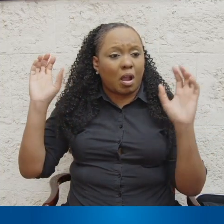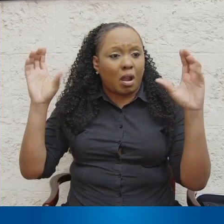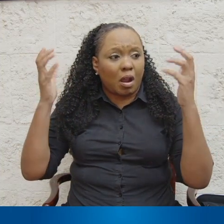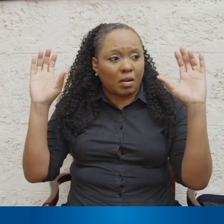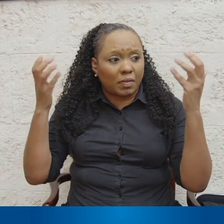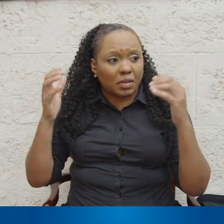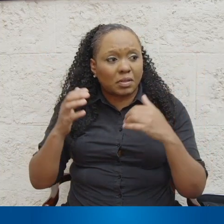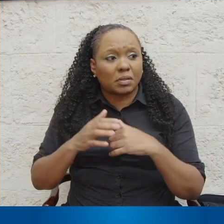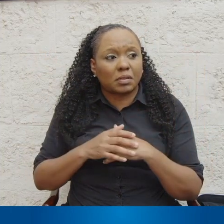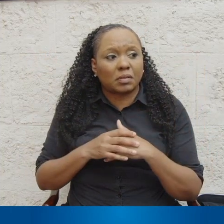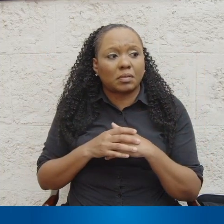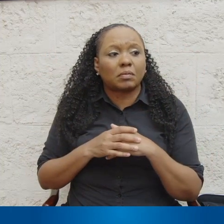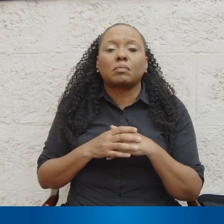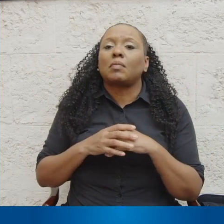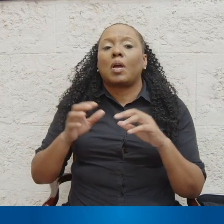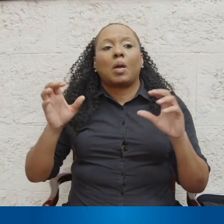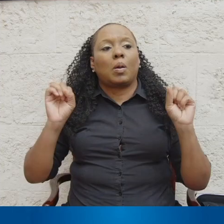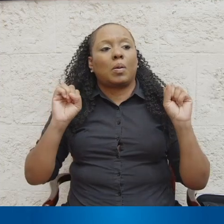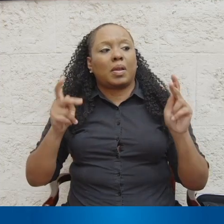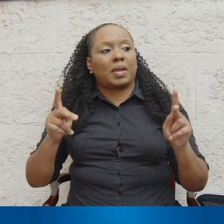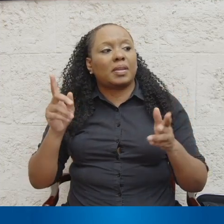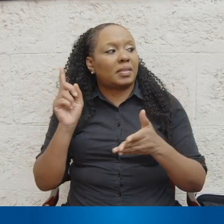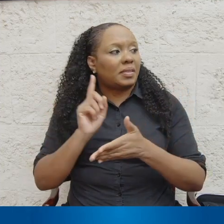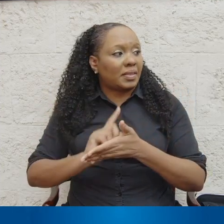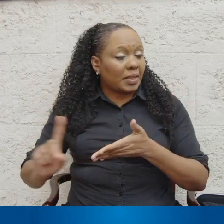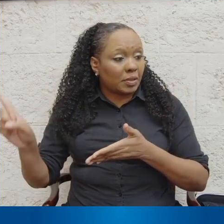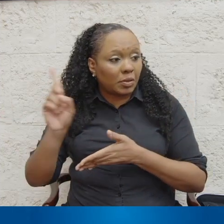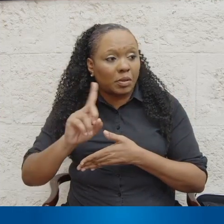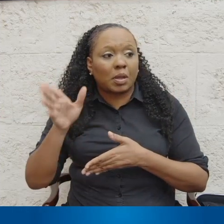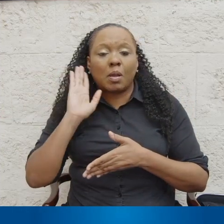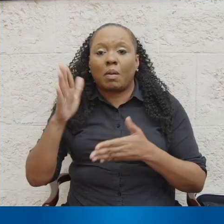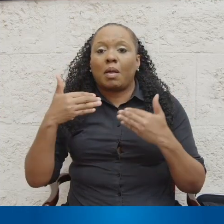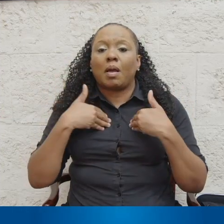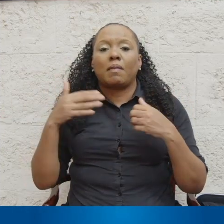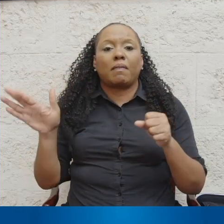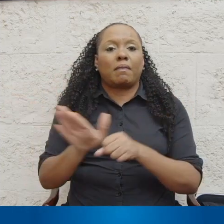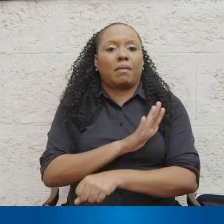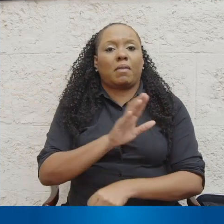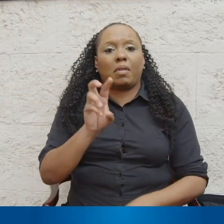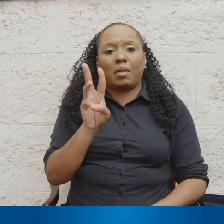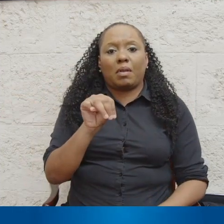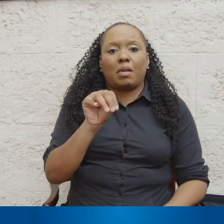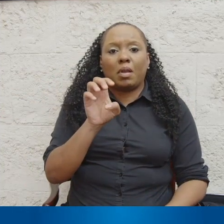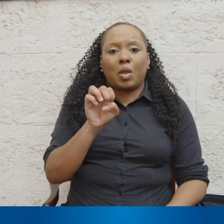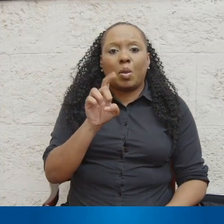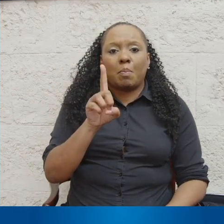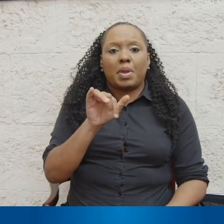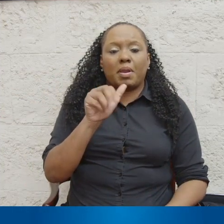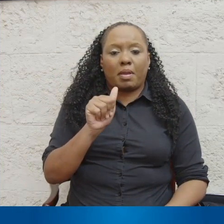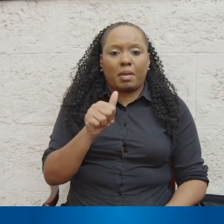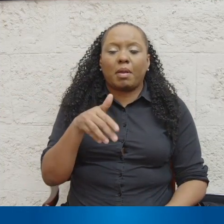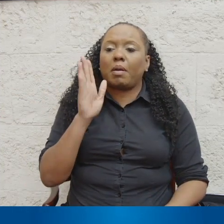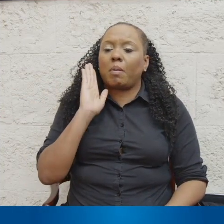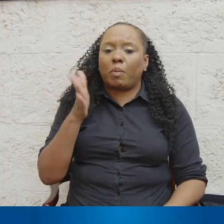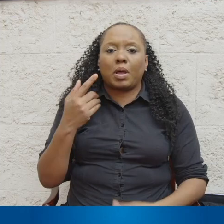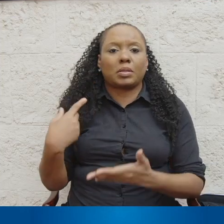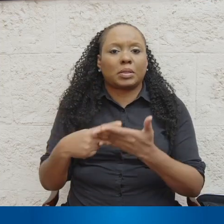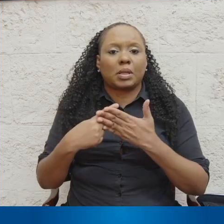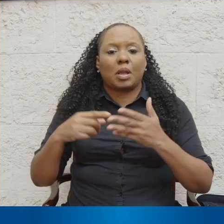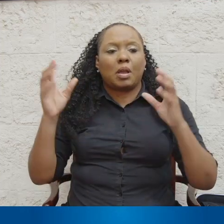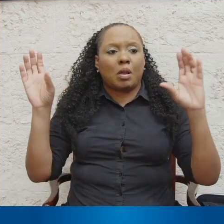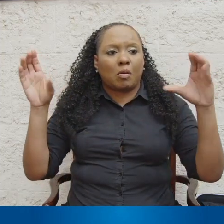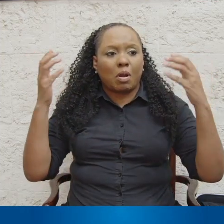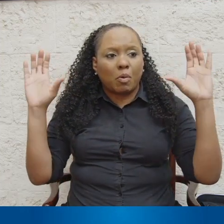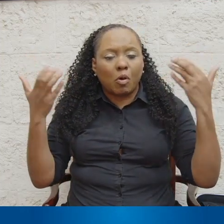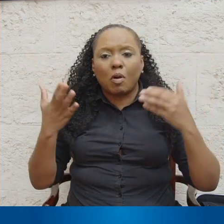What I'm going to say to you is that next week we will have a full media launch when we talk about crop over, like I said, all of the